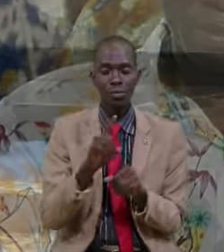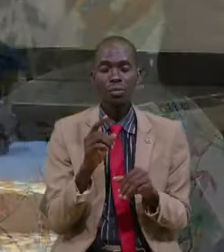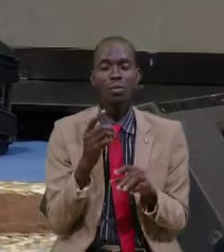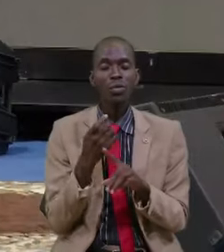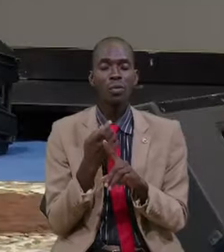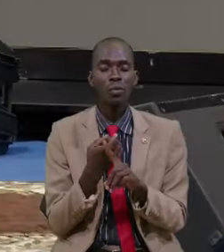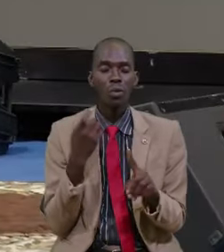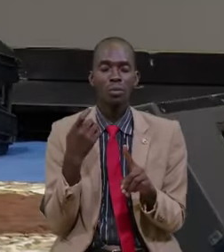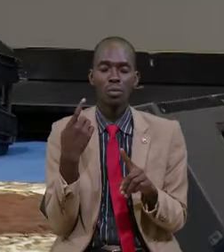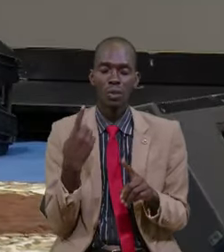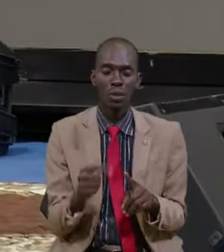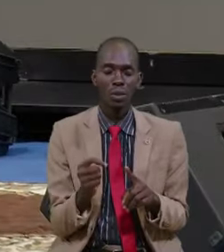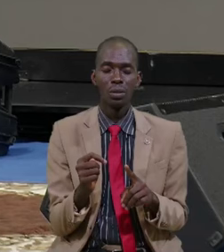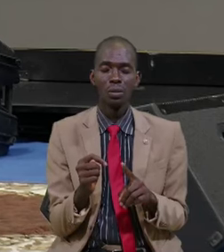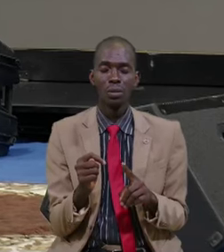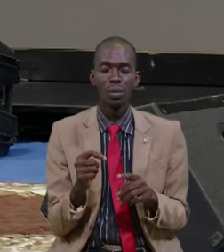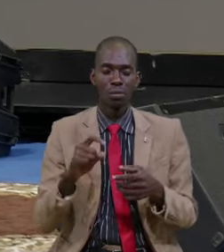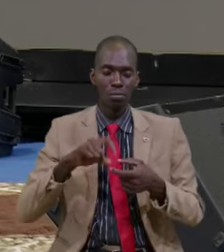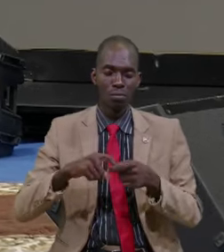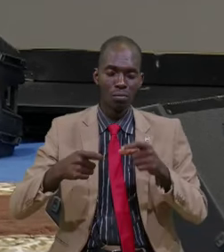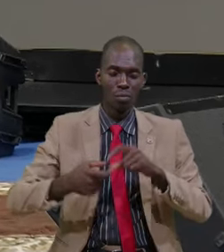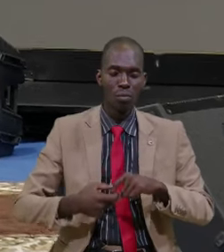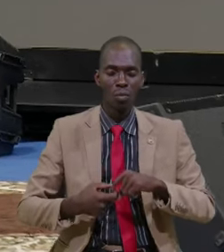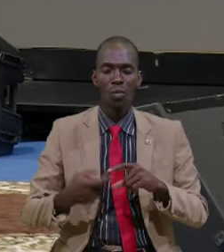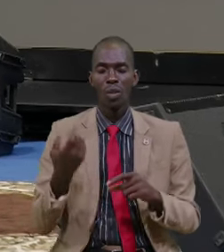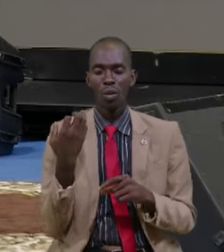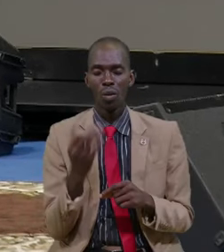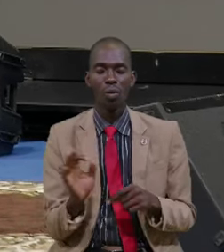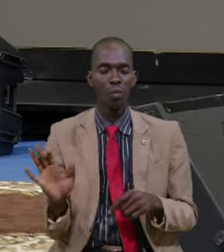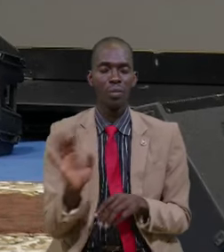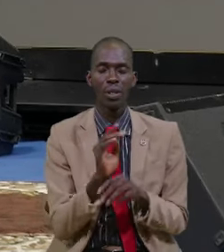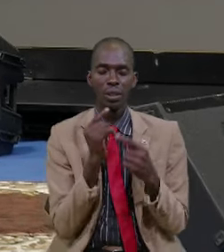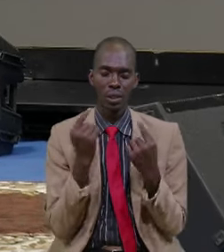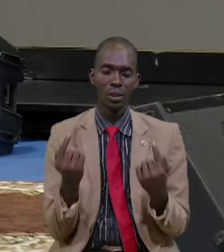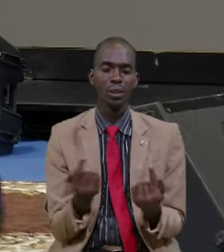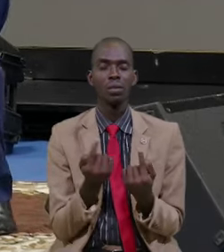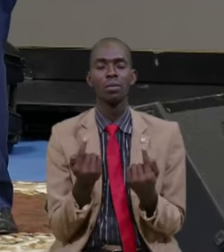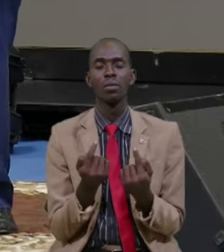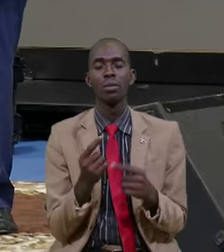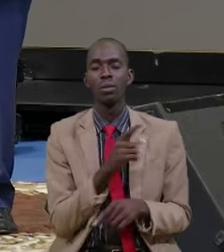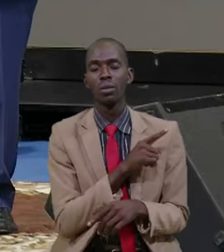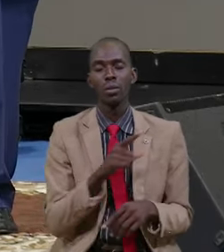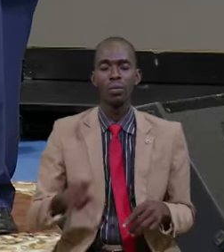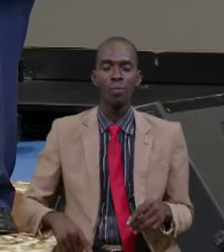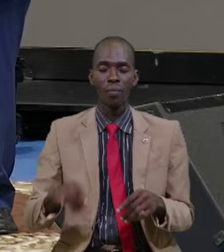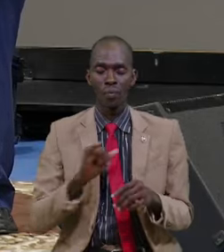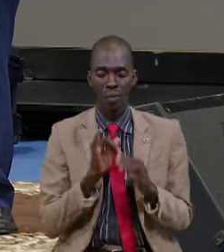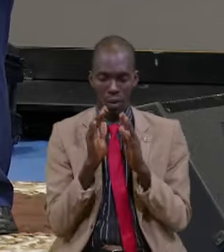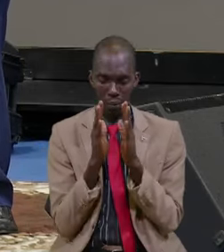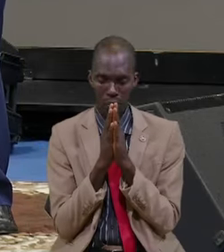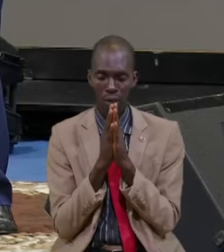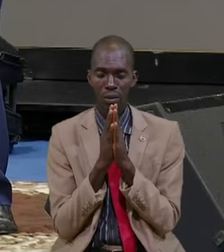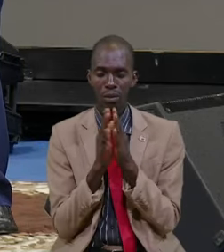cord and the chain and the shackles of their sin. Lord, I pray,